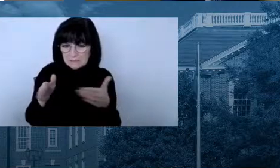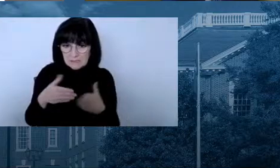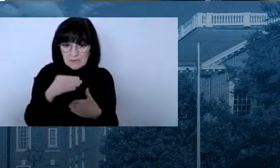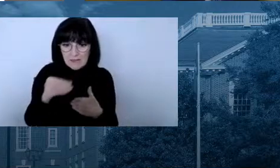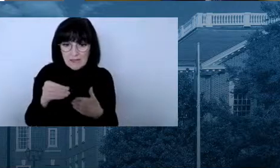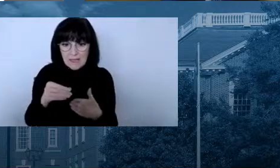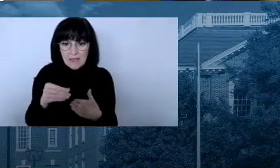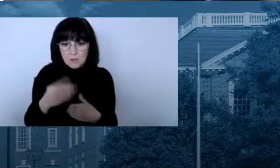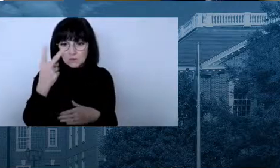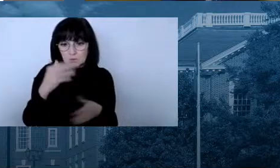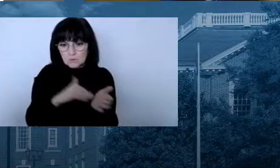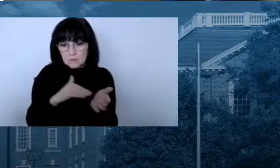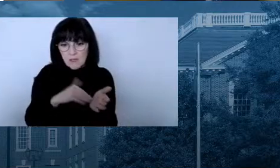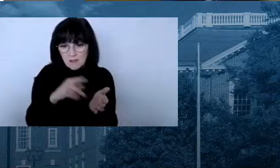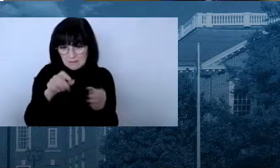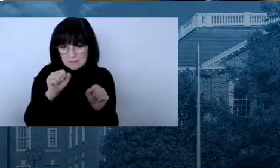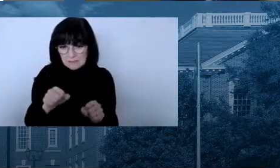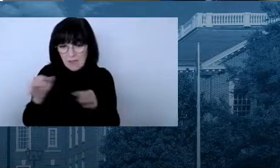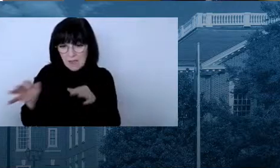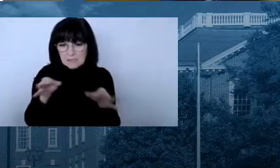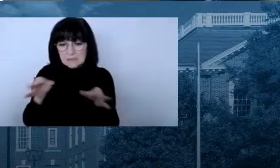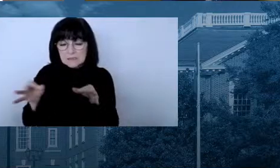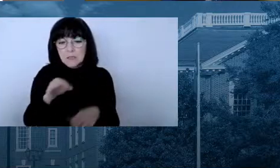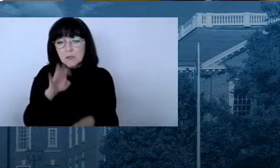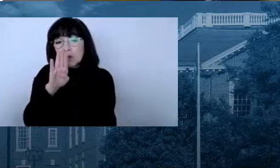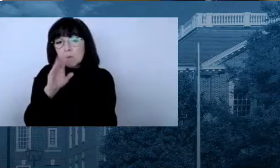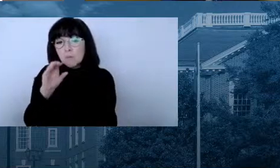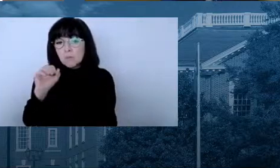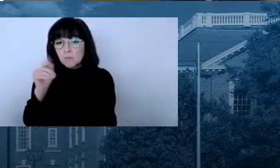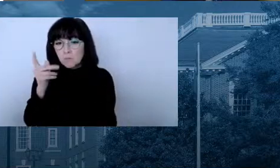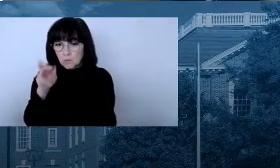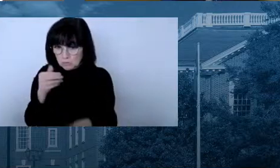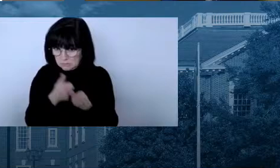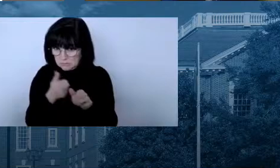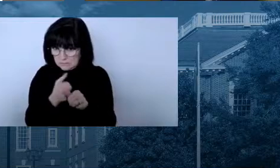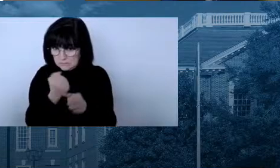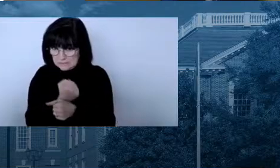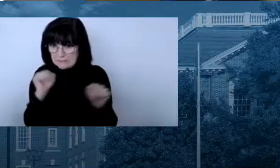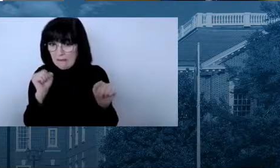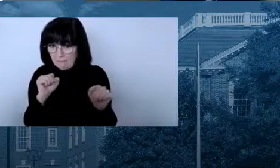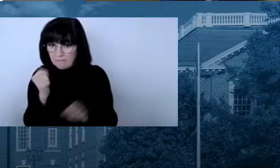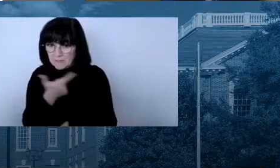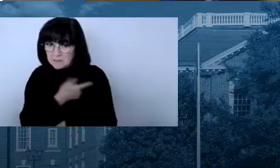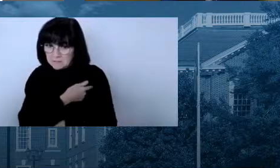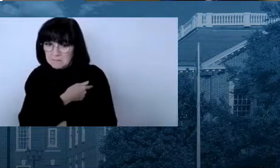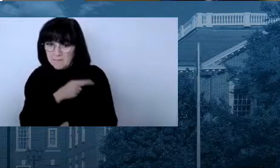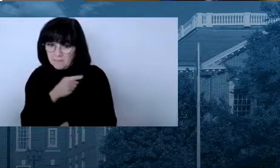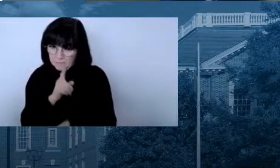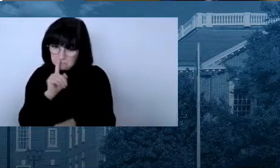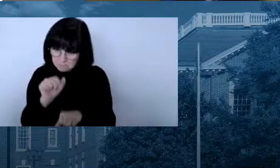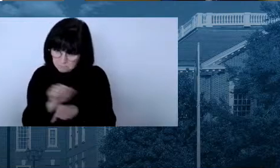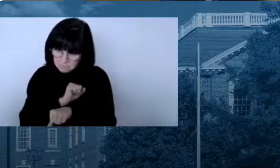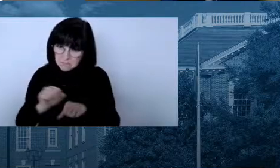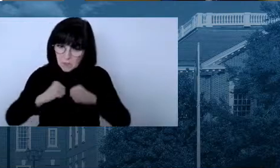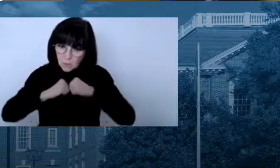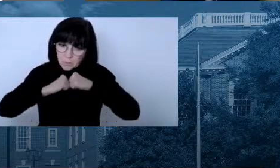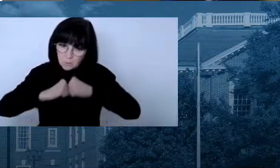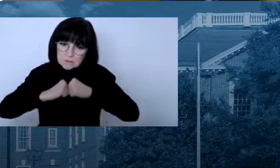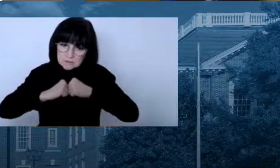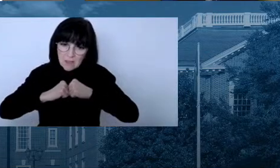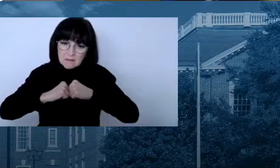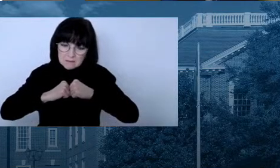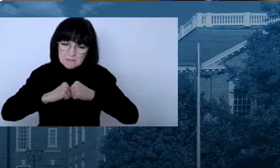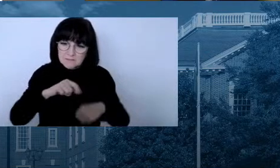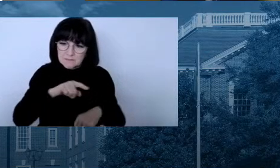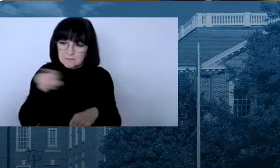could talk about the safety of booster shots, and at what point do they protect an individual from getting the